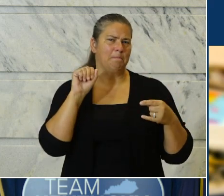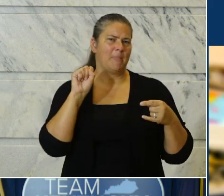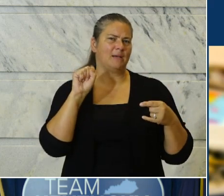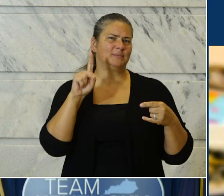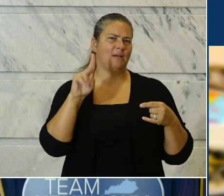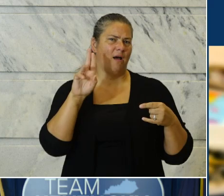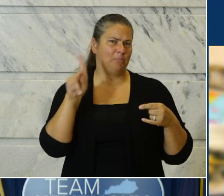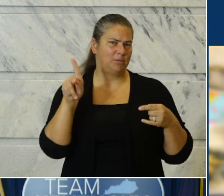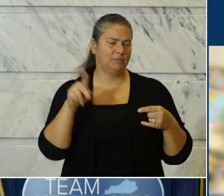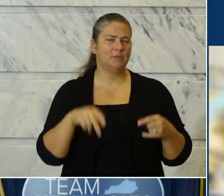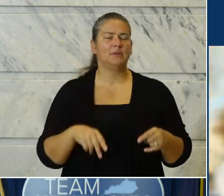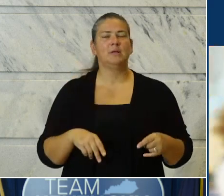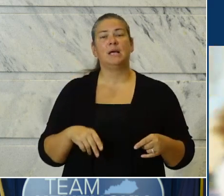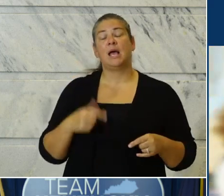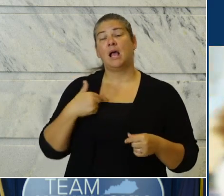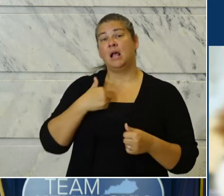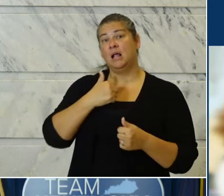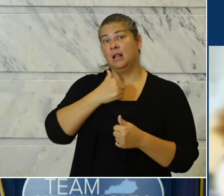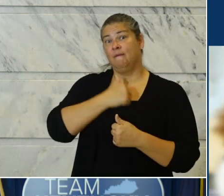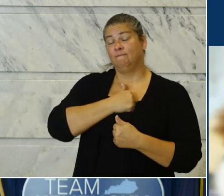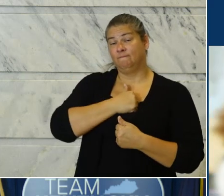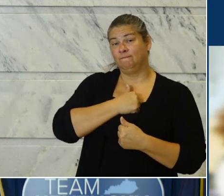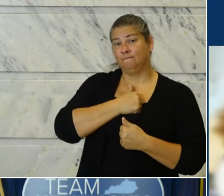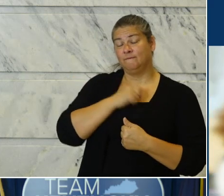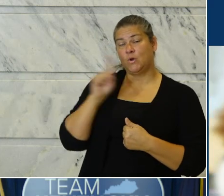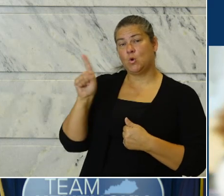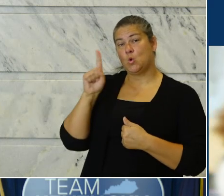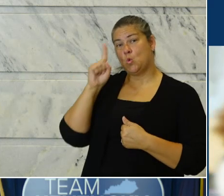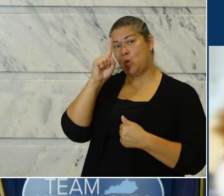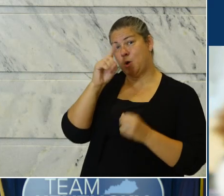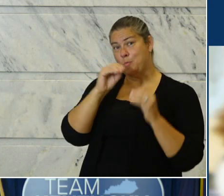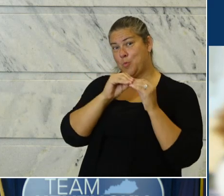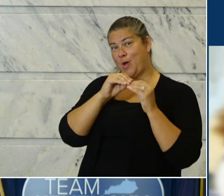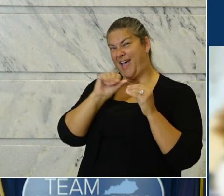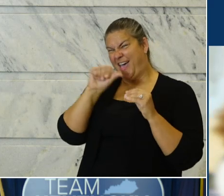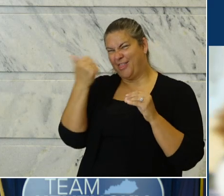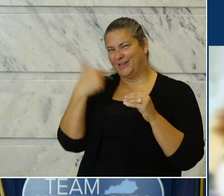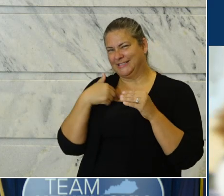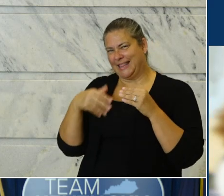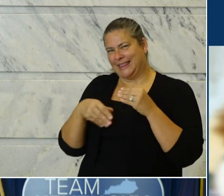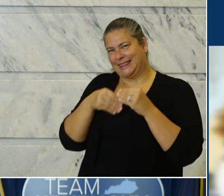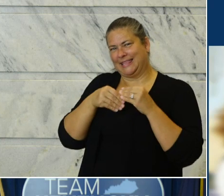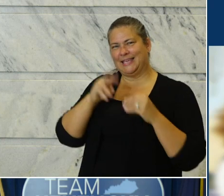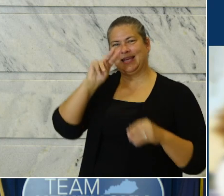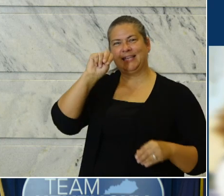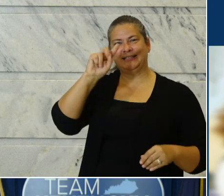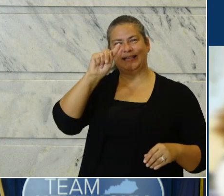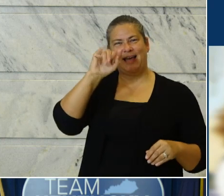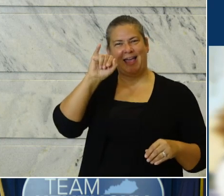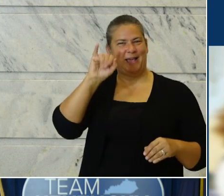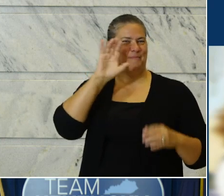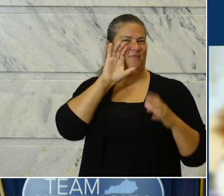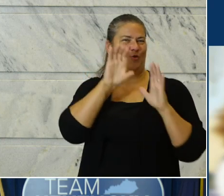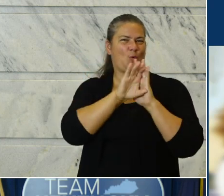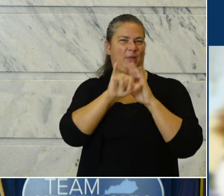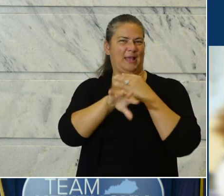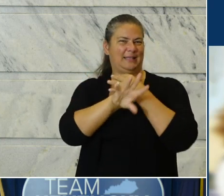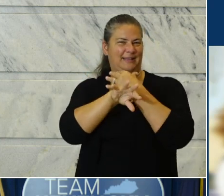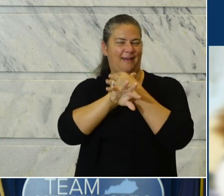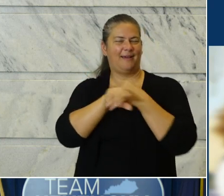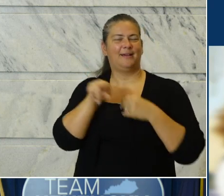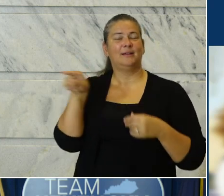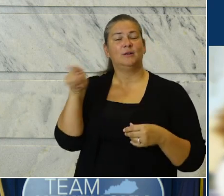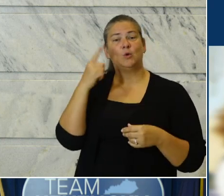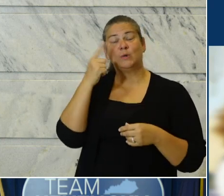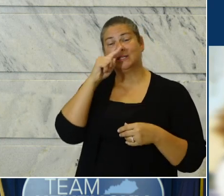love this. This is just one more NTI picture, but we wanted to show it. This kiddo is